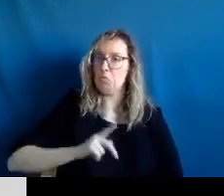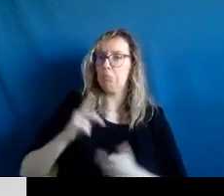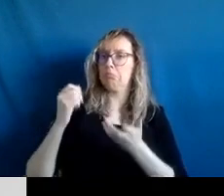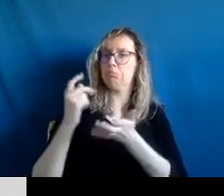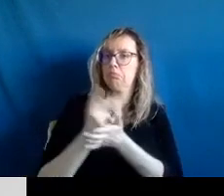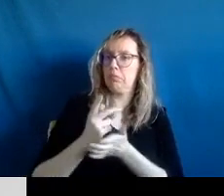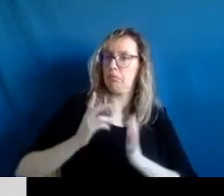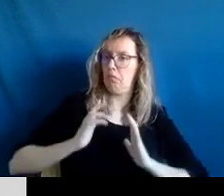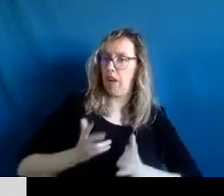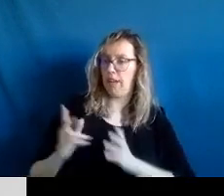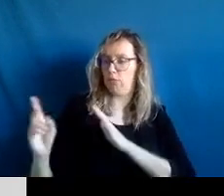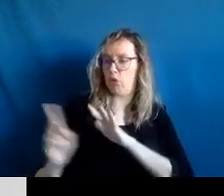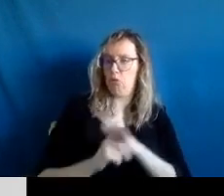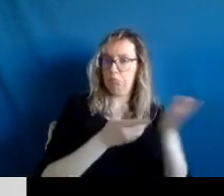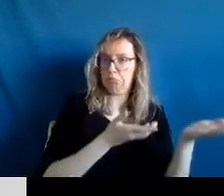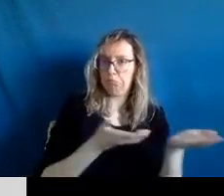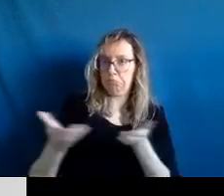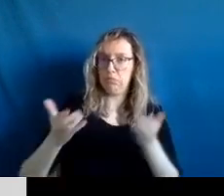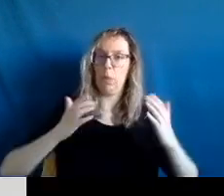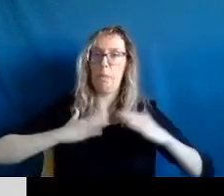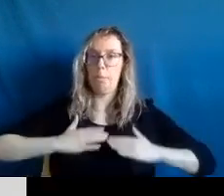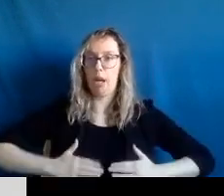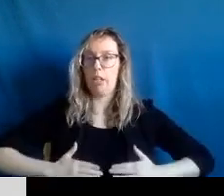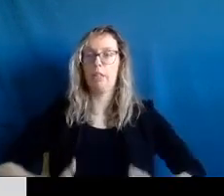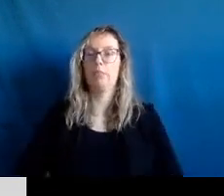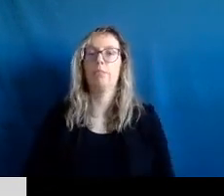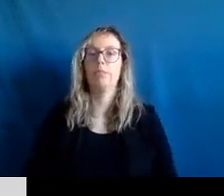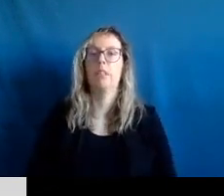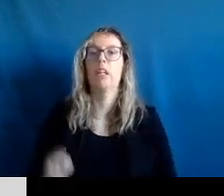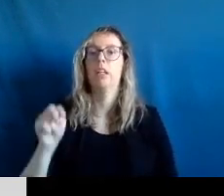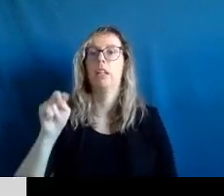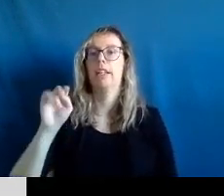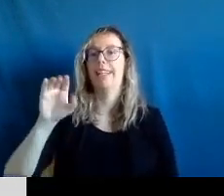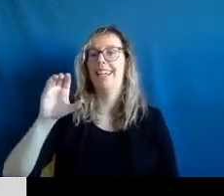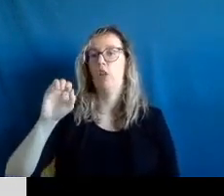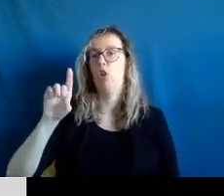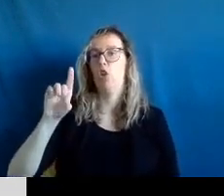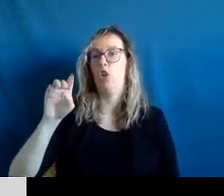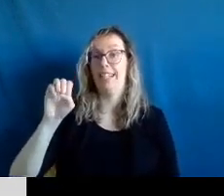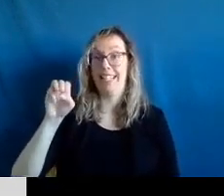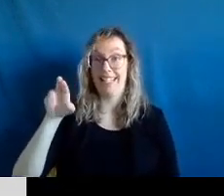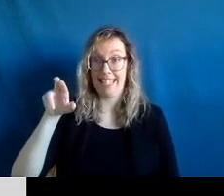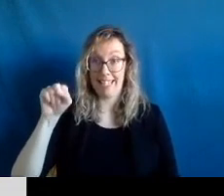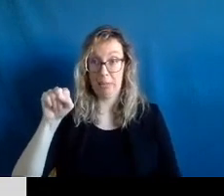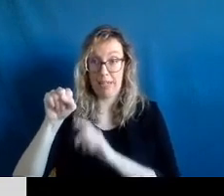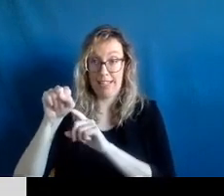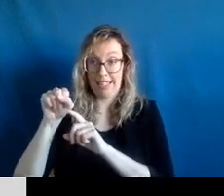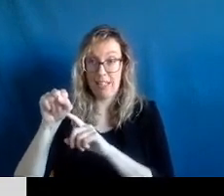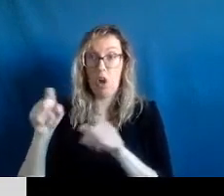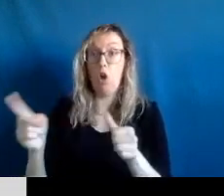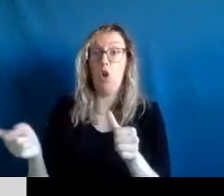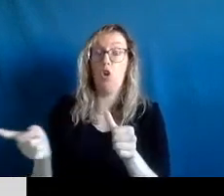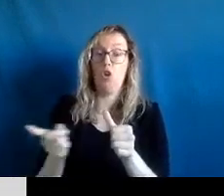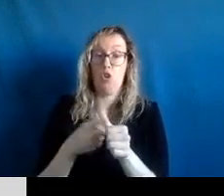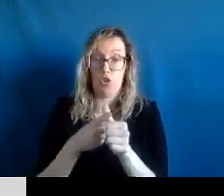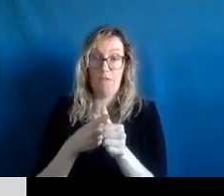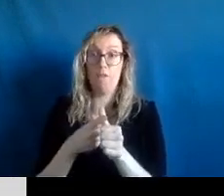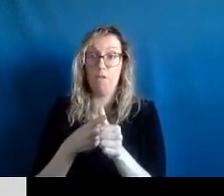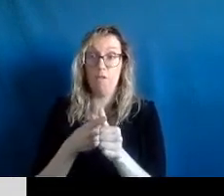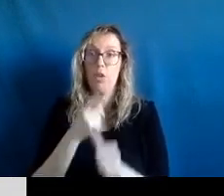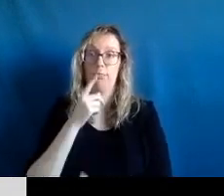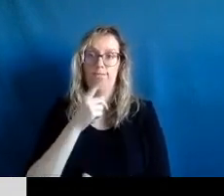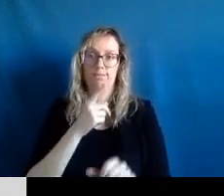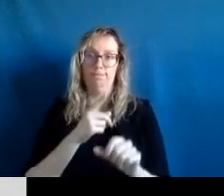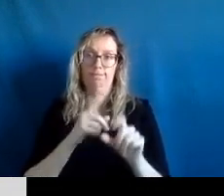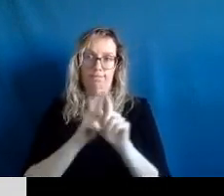body away. Nicodemus, the one who at first had come to Jesus at night, was there too. He